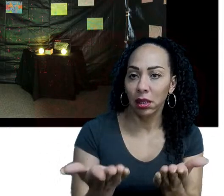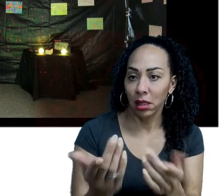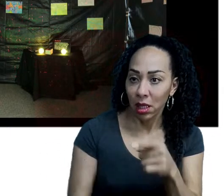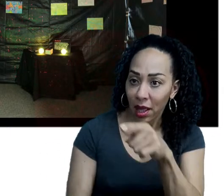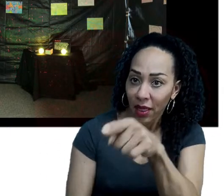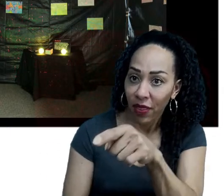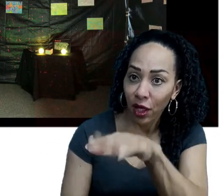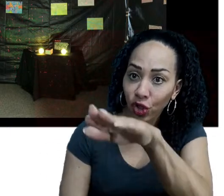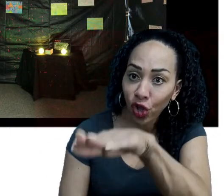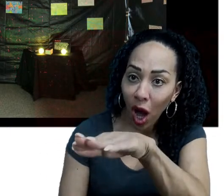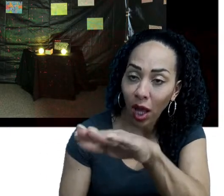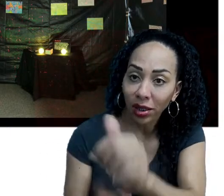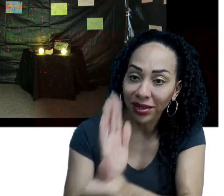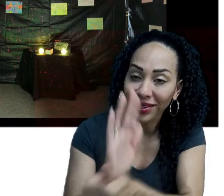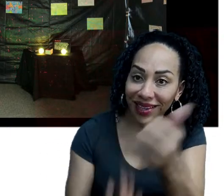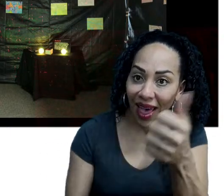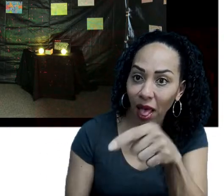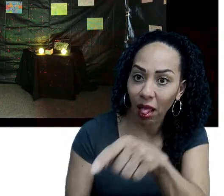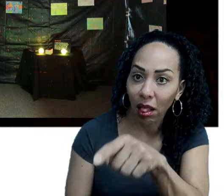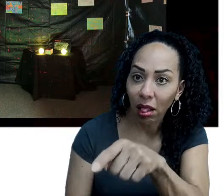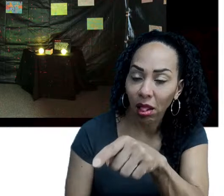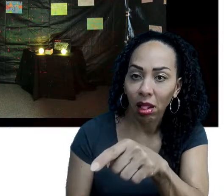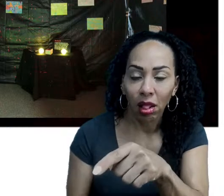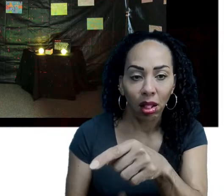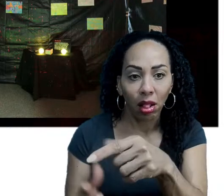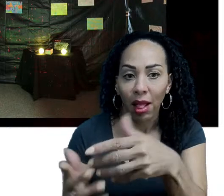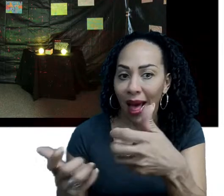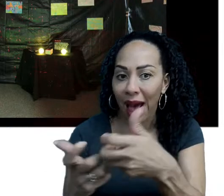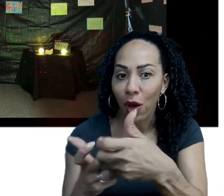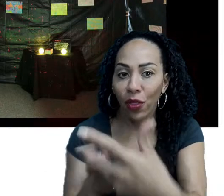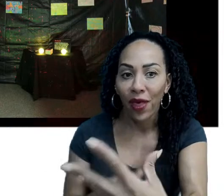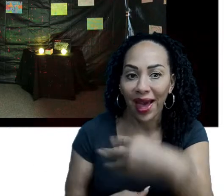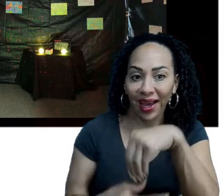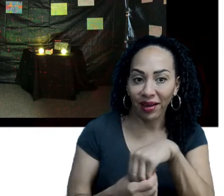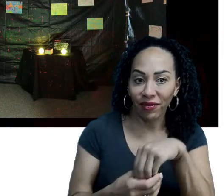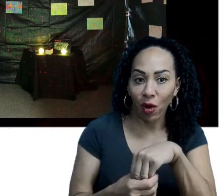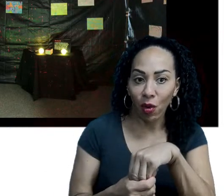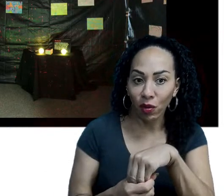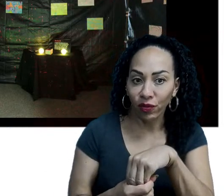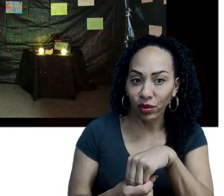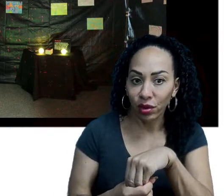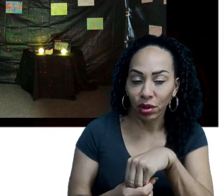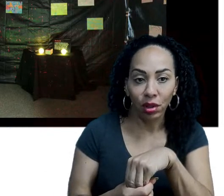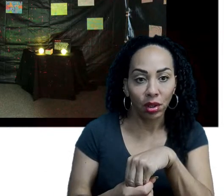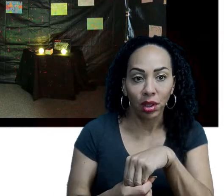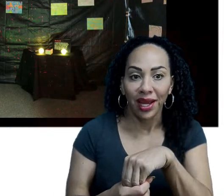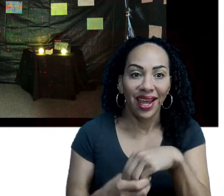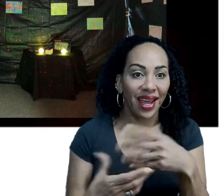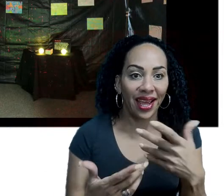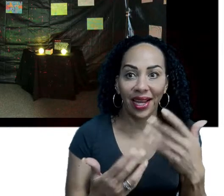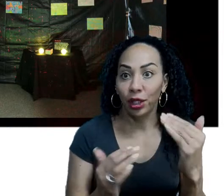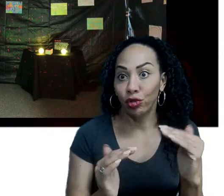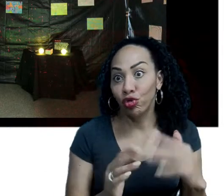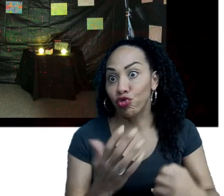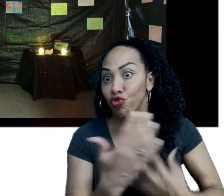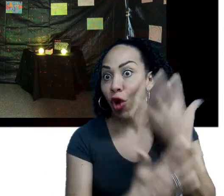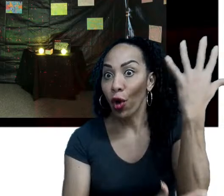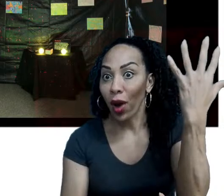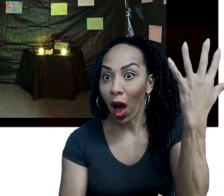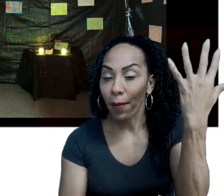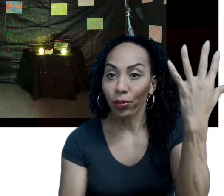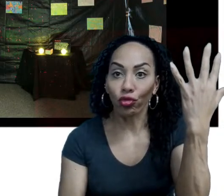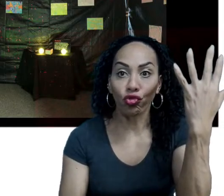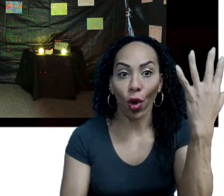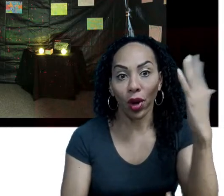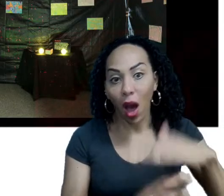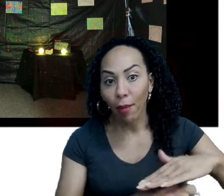the young person to participate in what would be seen as quite grown-up things, and to break down those power structures